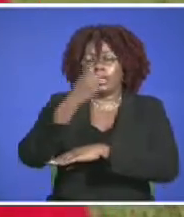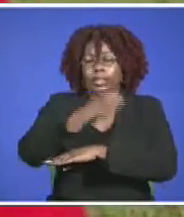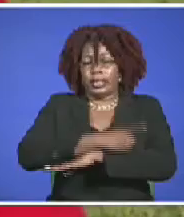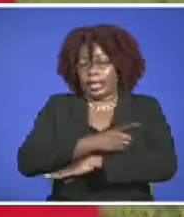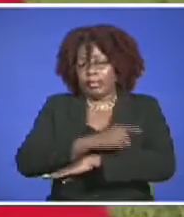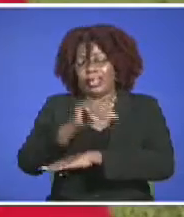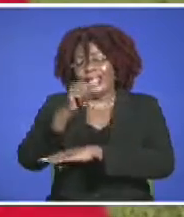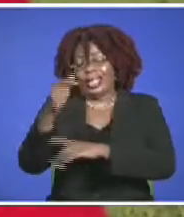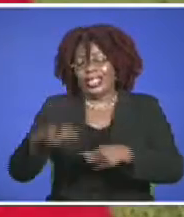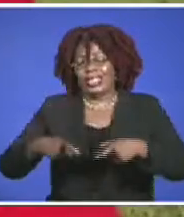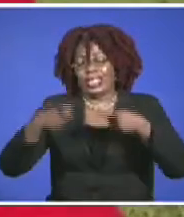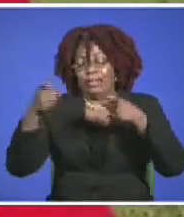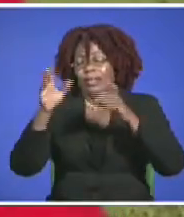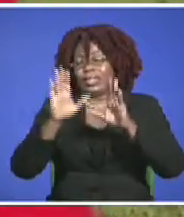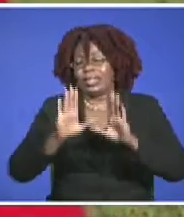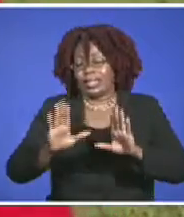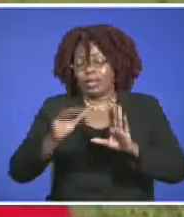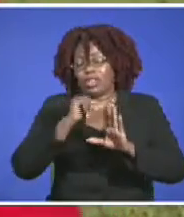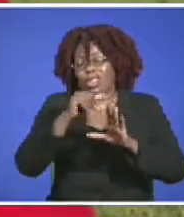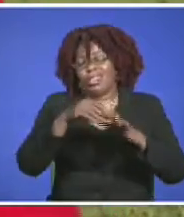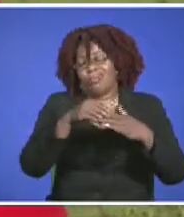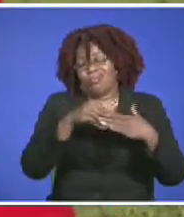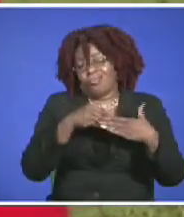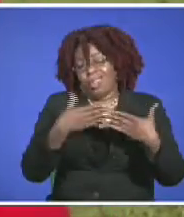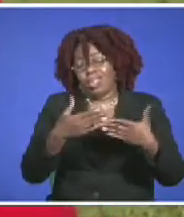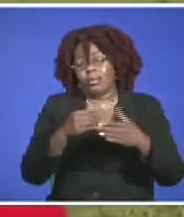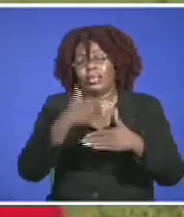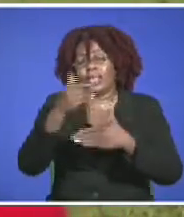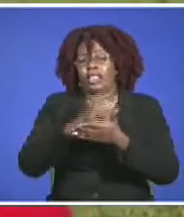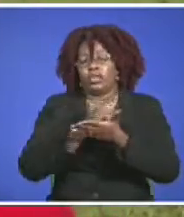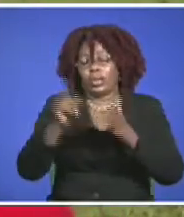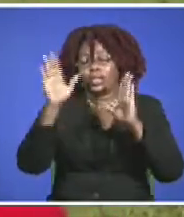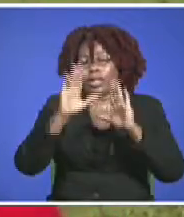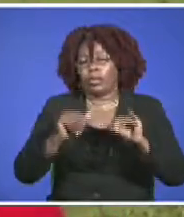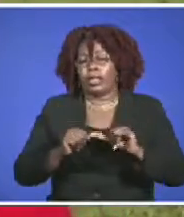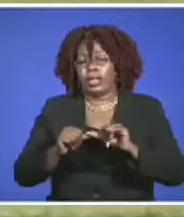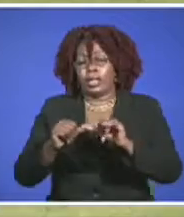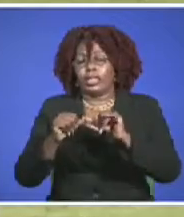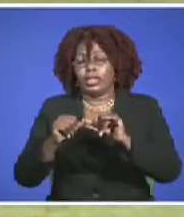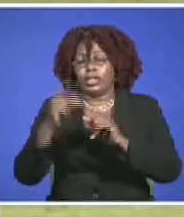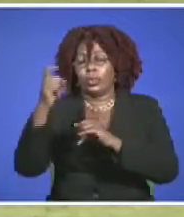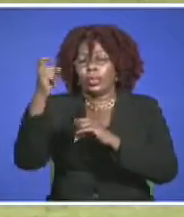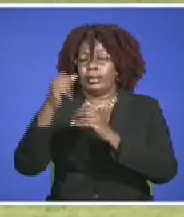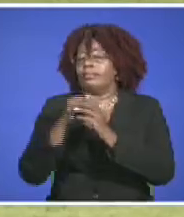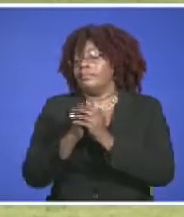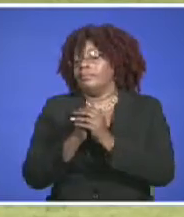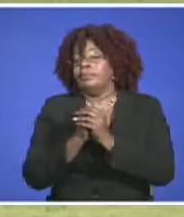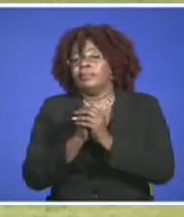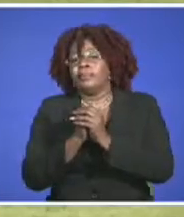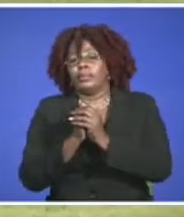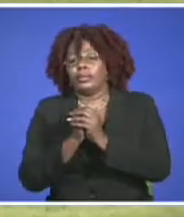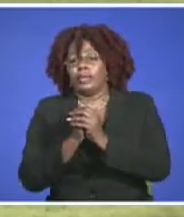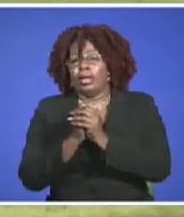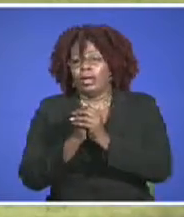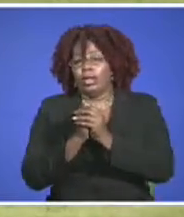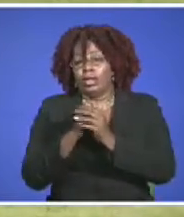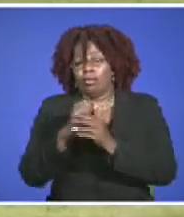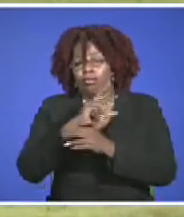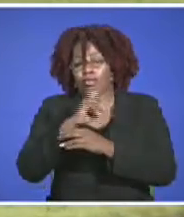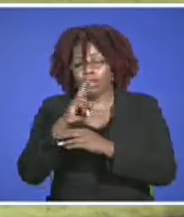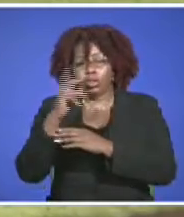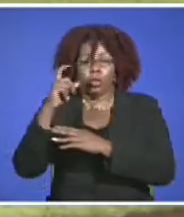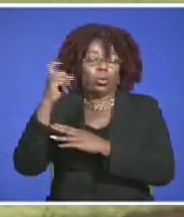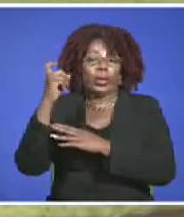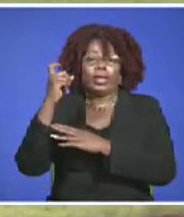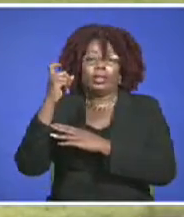given Sunday, today was an odd. But we'll improve and be back next week Sunday and continue our winning streak. We did not play up to our